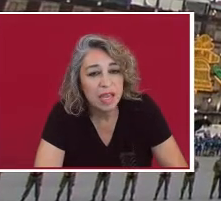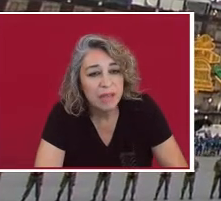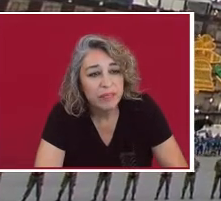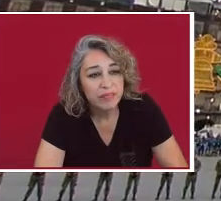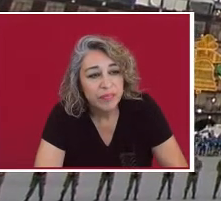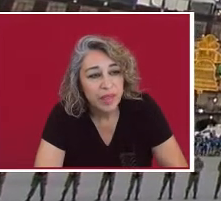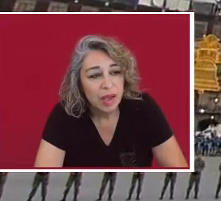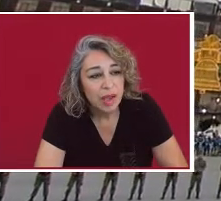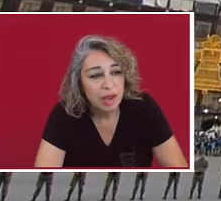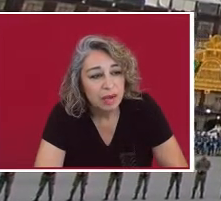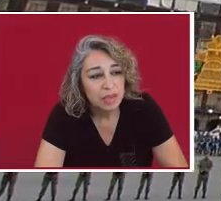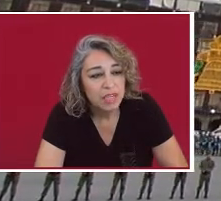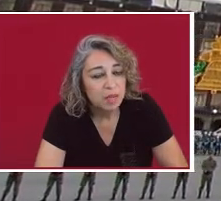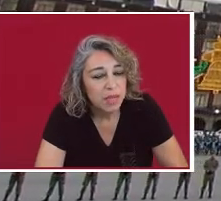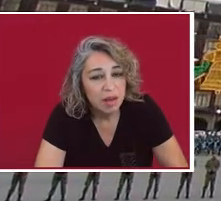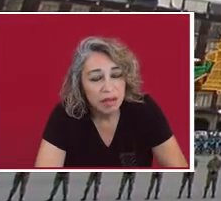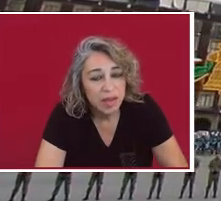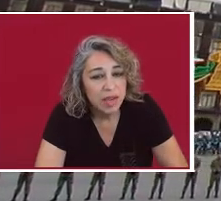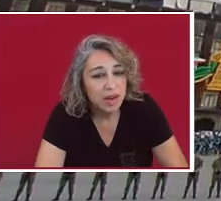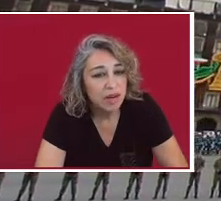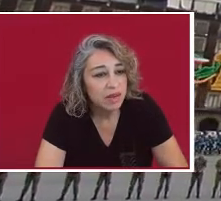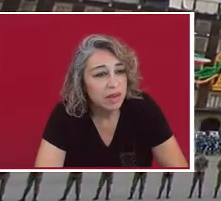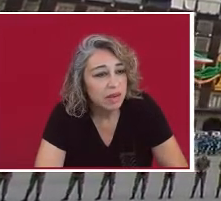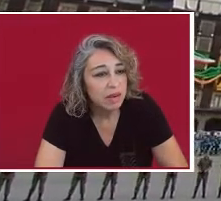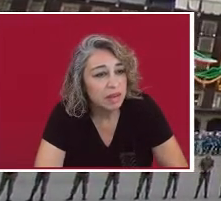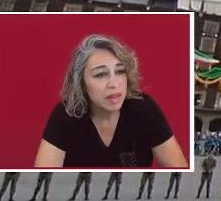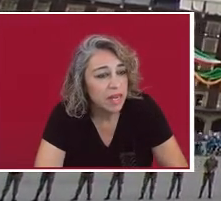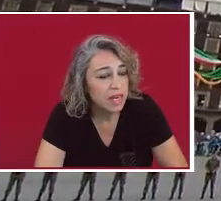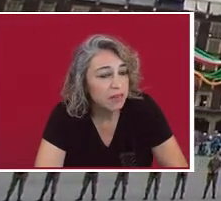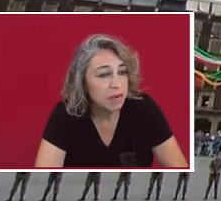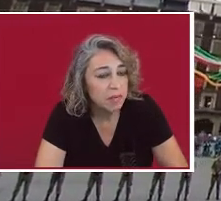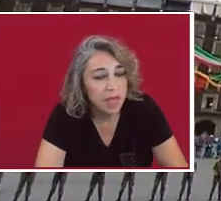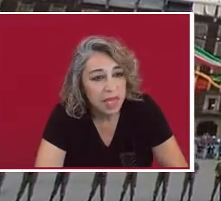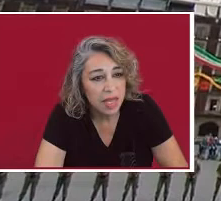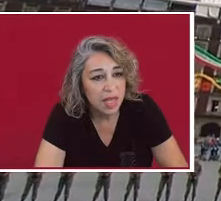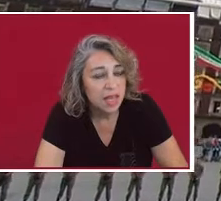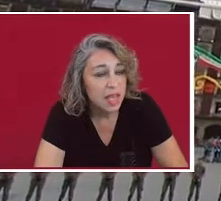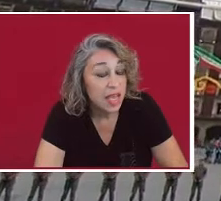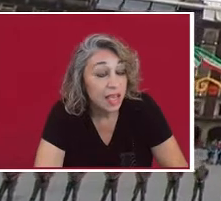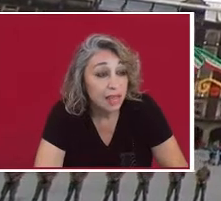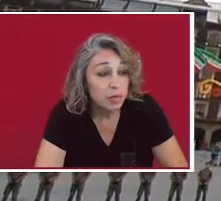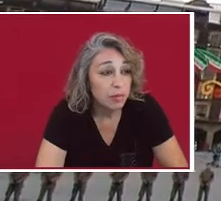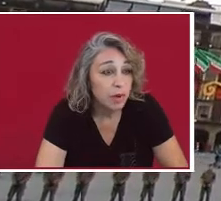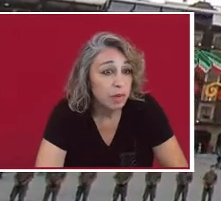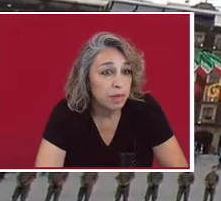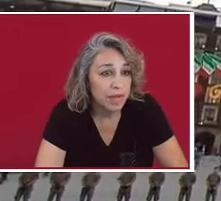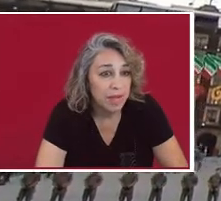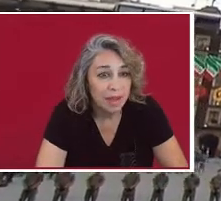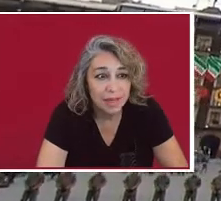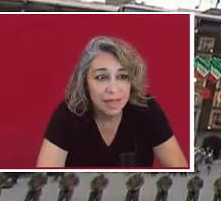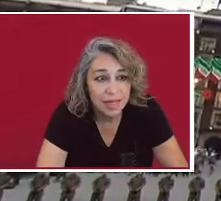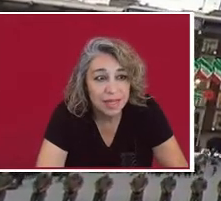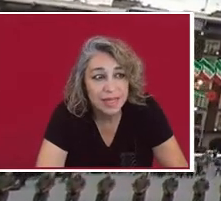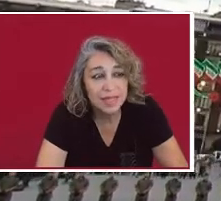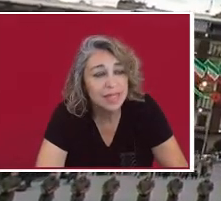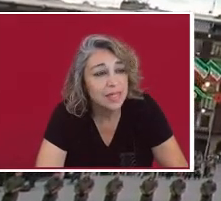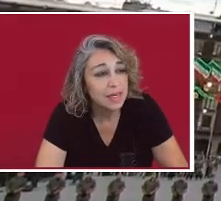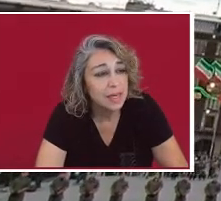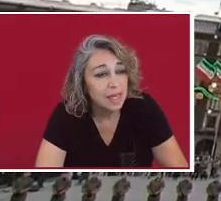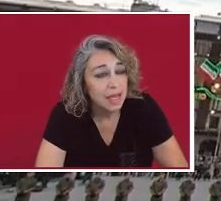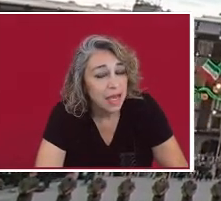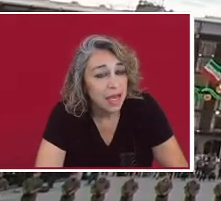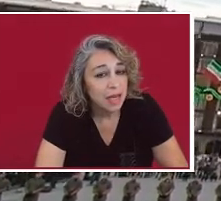he didn't belong there, that they didn't vote him in, and they would burn piñatas.